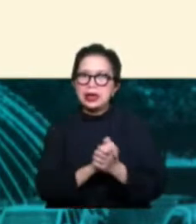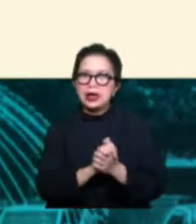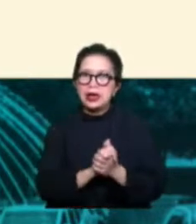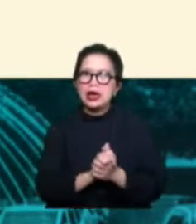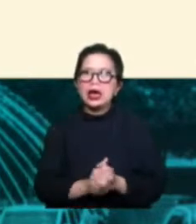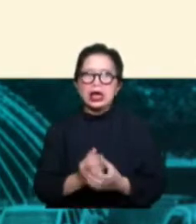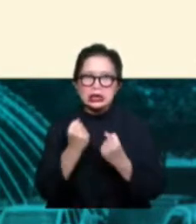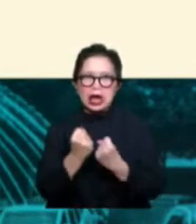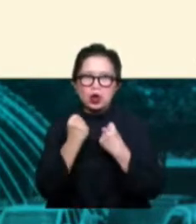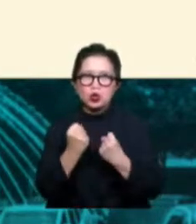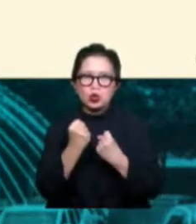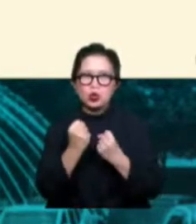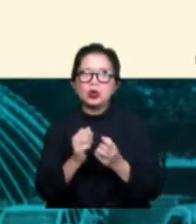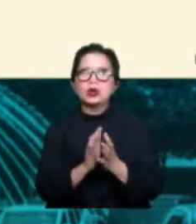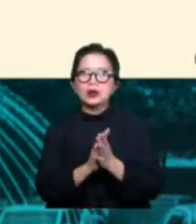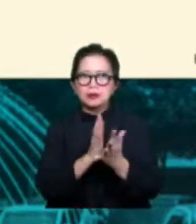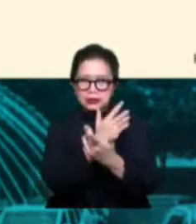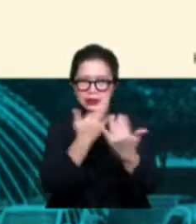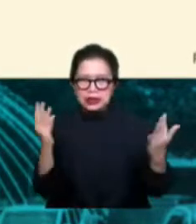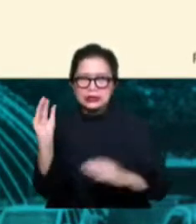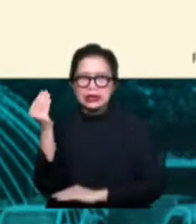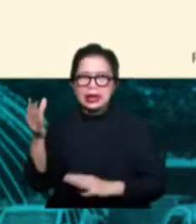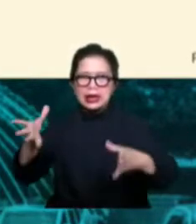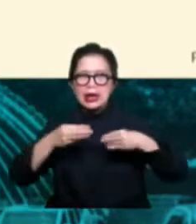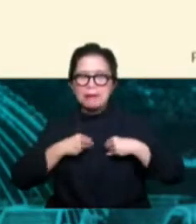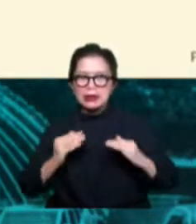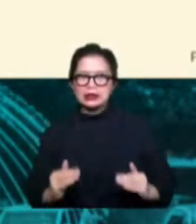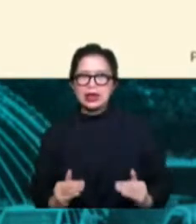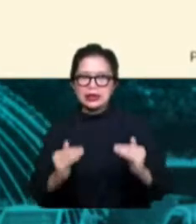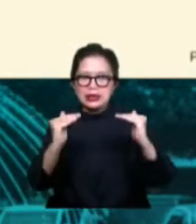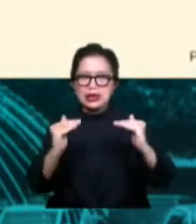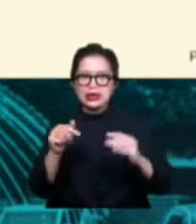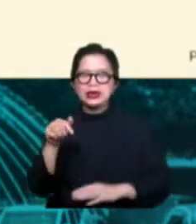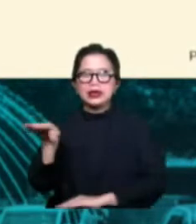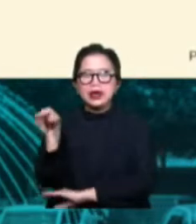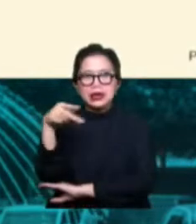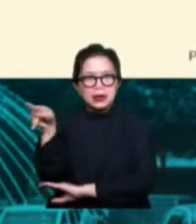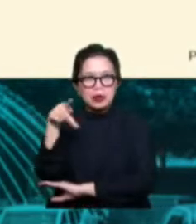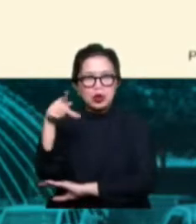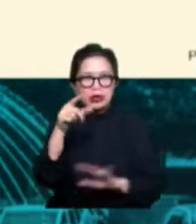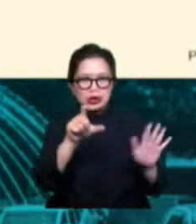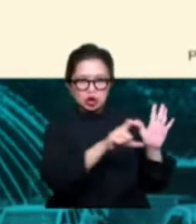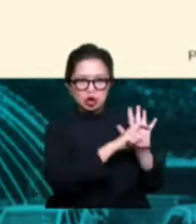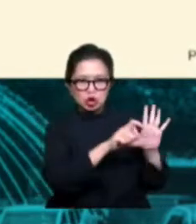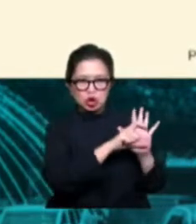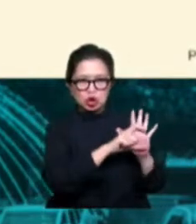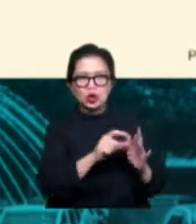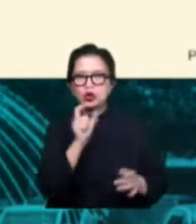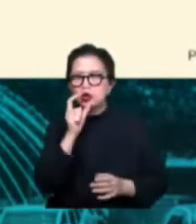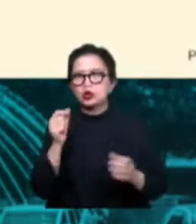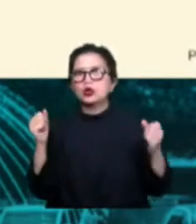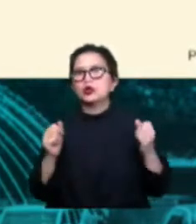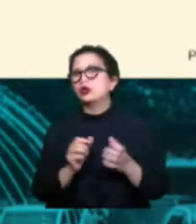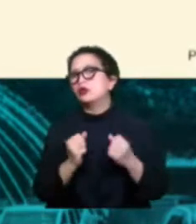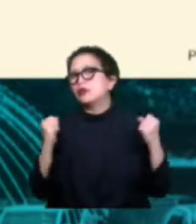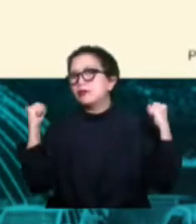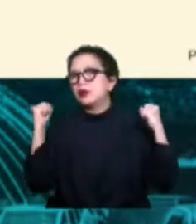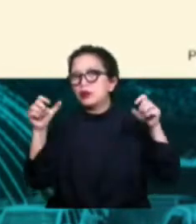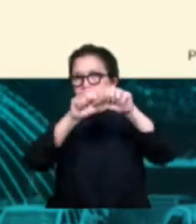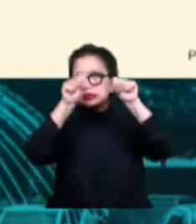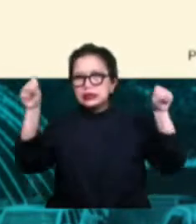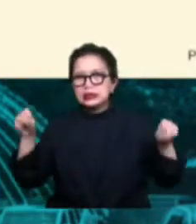that can be implemented in Jakarta in order to strengthen urban health system. There are the